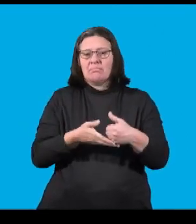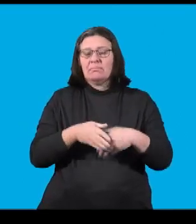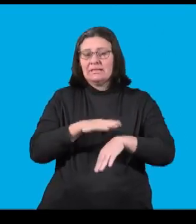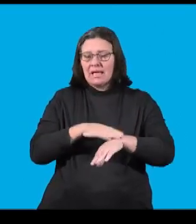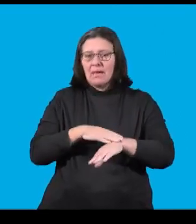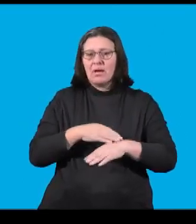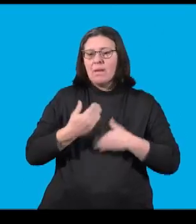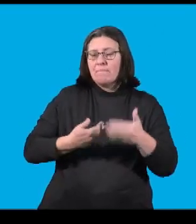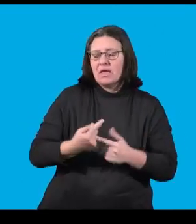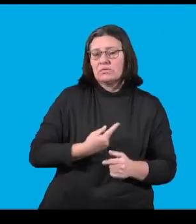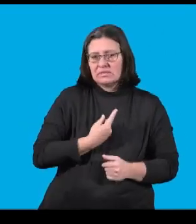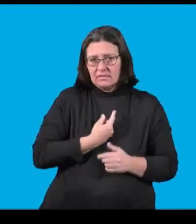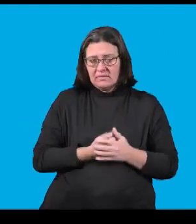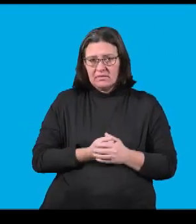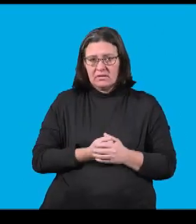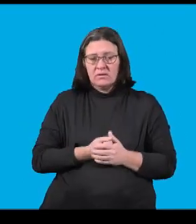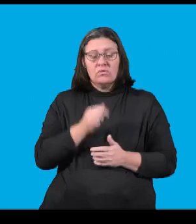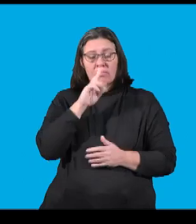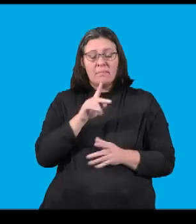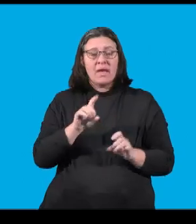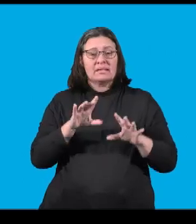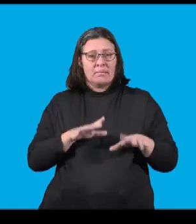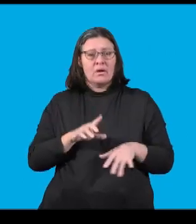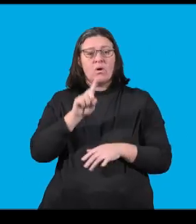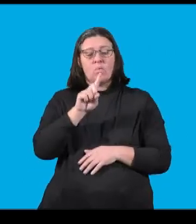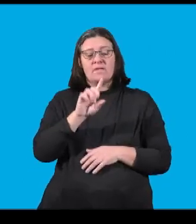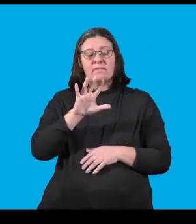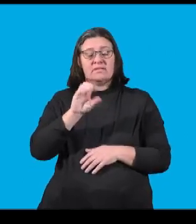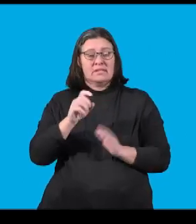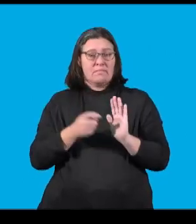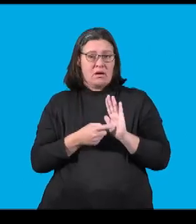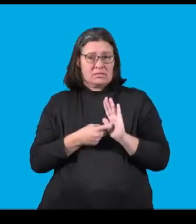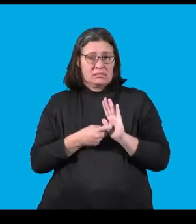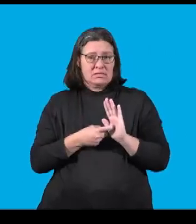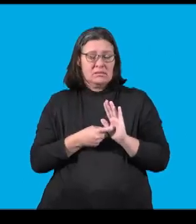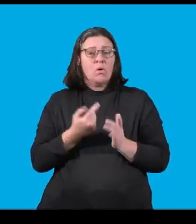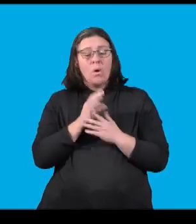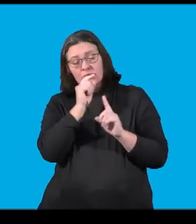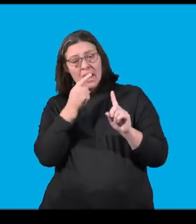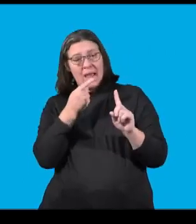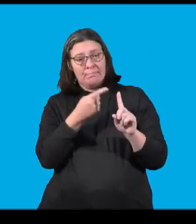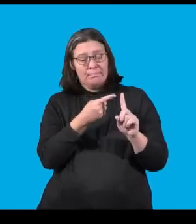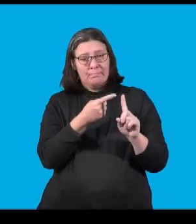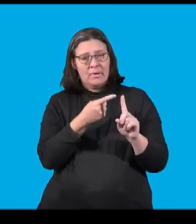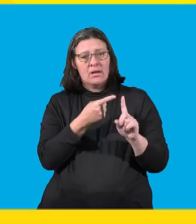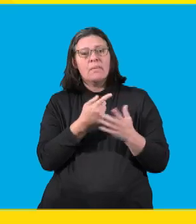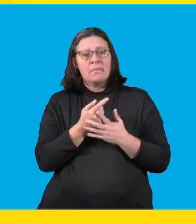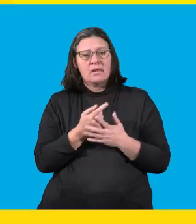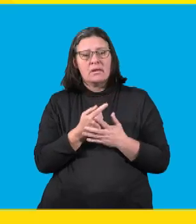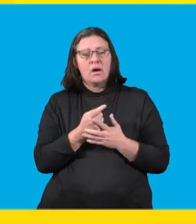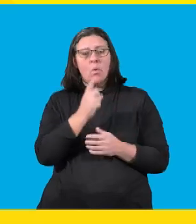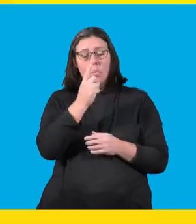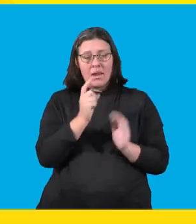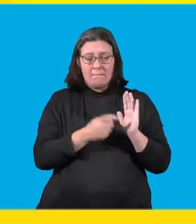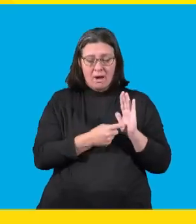and pacing yourself. Remember that an exam is out of 150 marks, and what you want to aim for is at least a mark